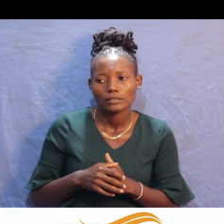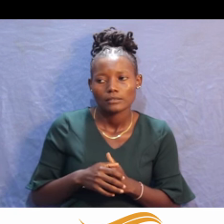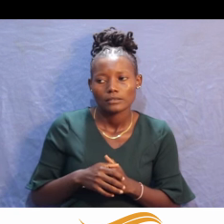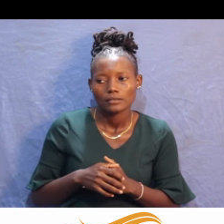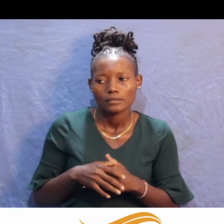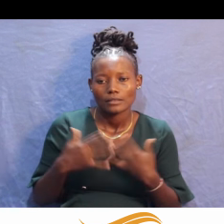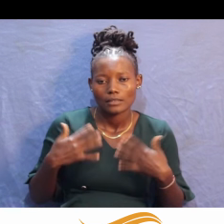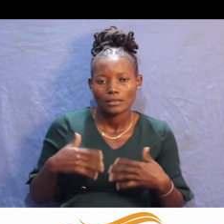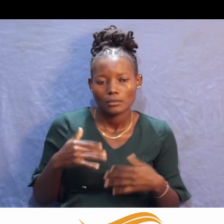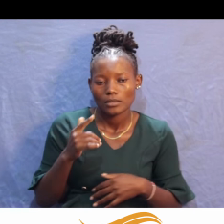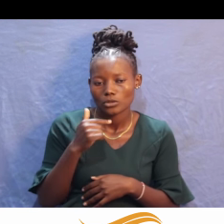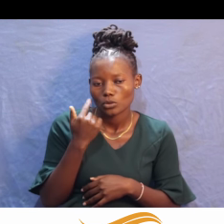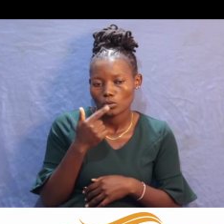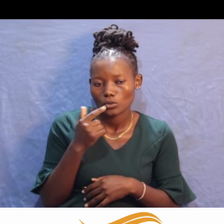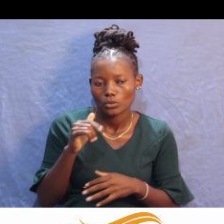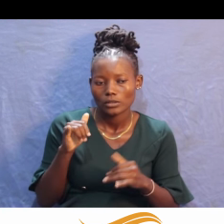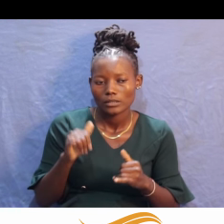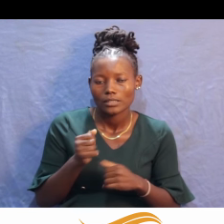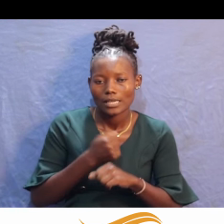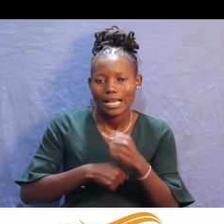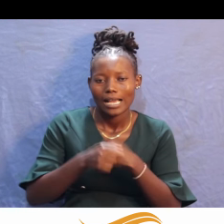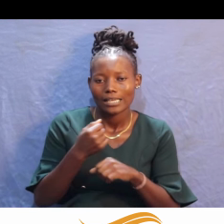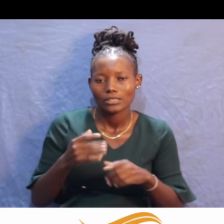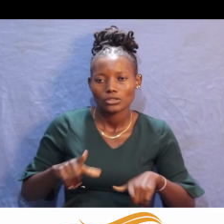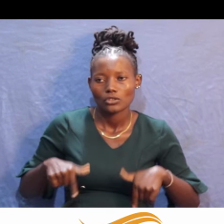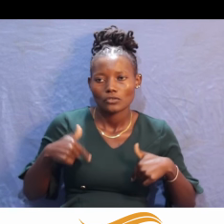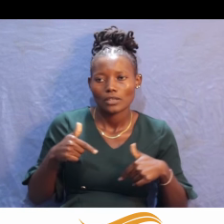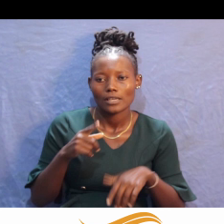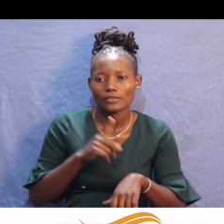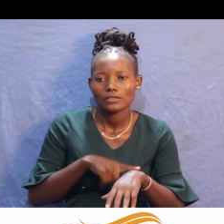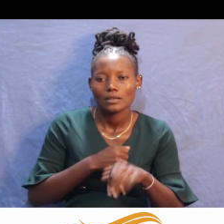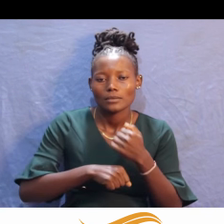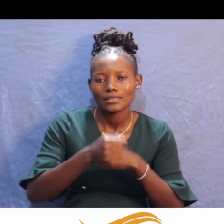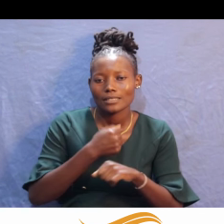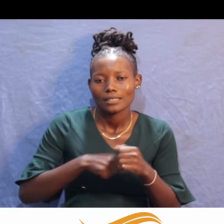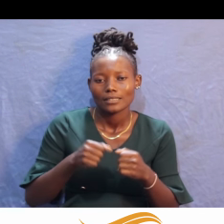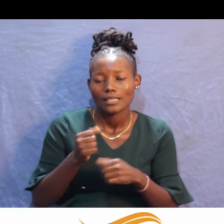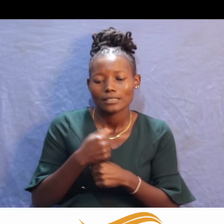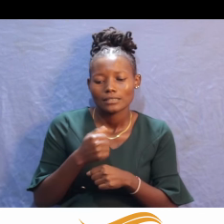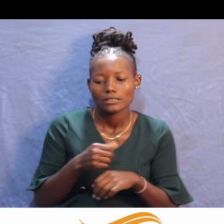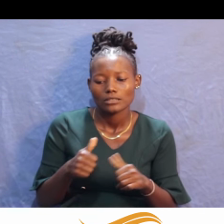The person that has lived an active life, one that has been exercising, eating well,